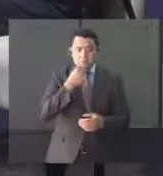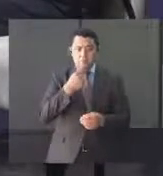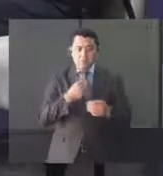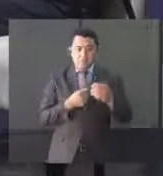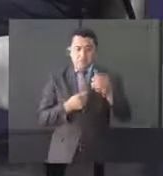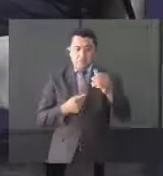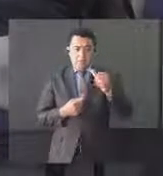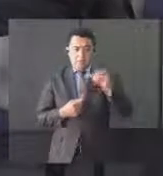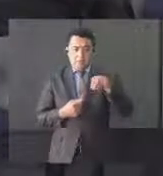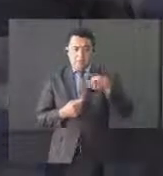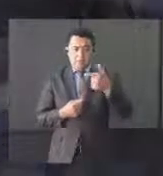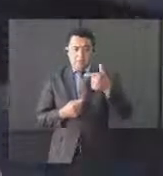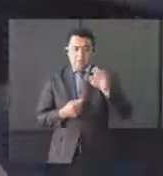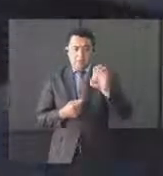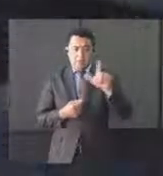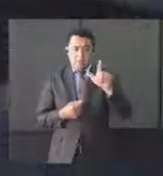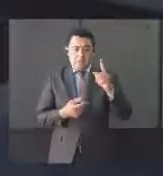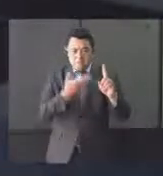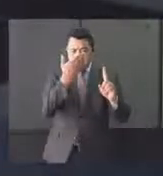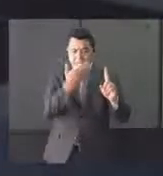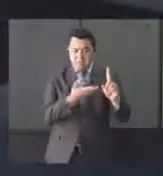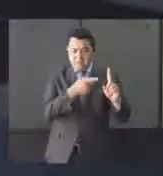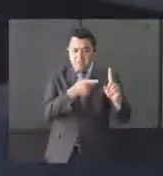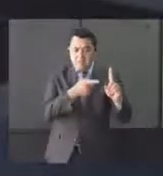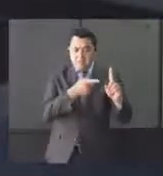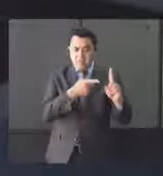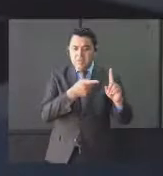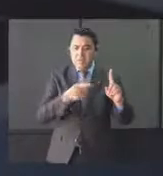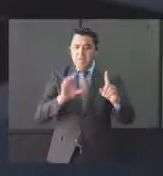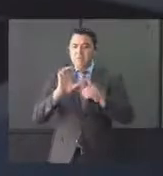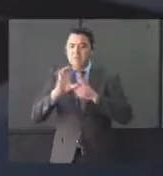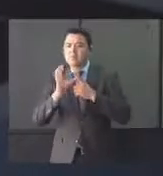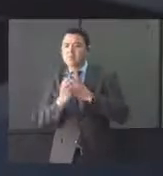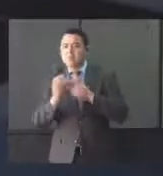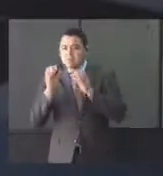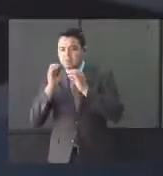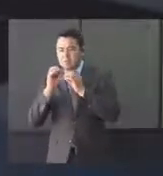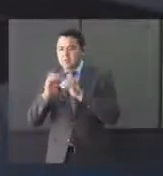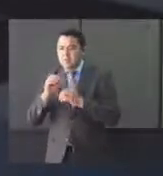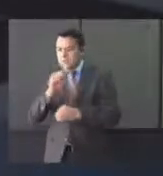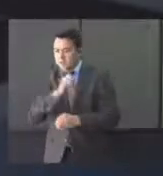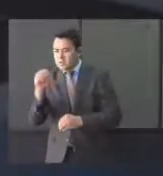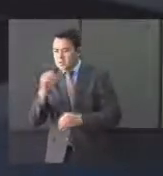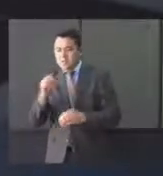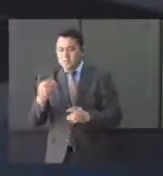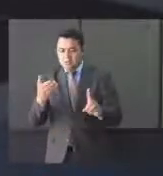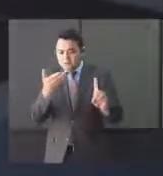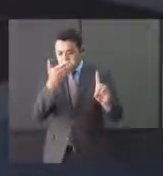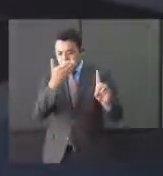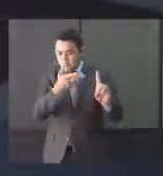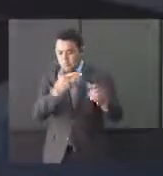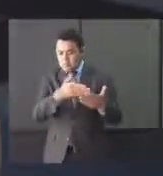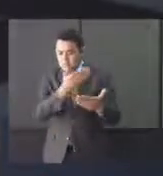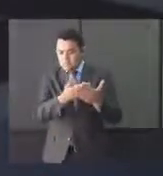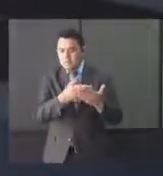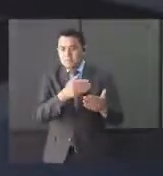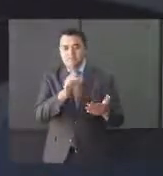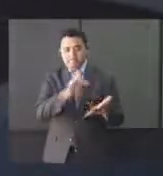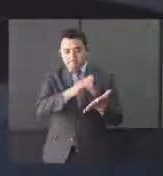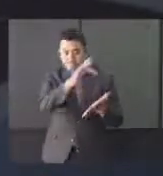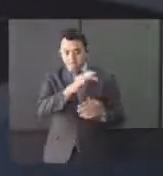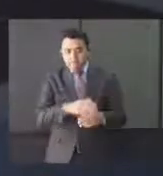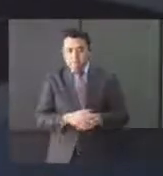Angel, thank you so much. I would like to thank the organizing committee. The organizing committee will embrace, no doubt, that demonstration